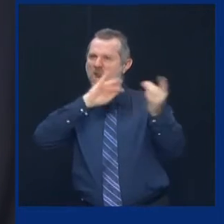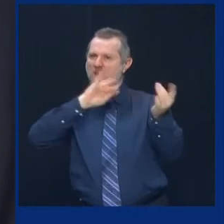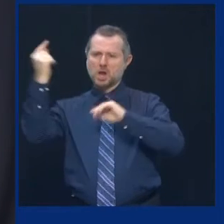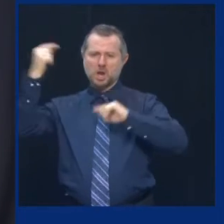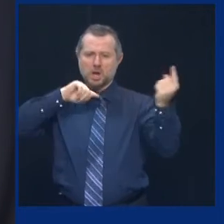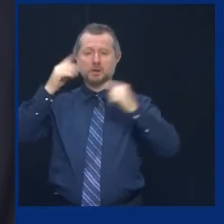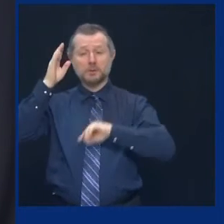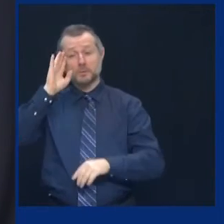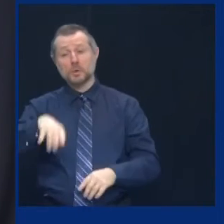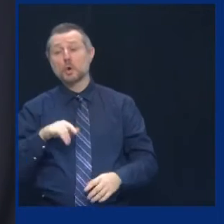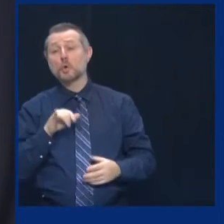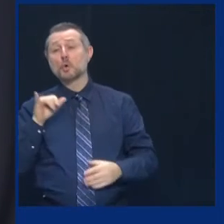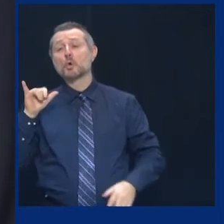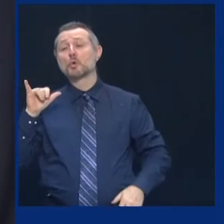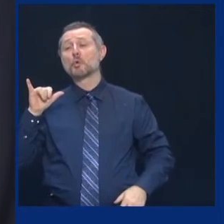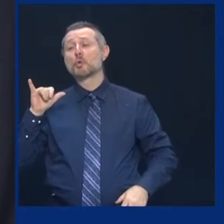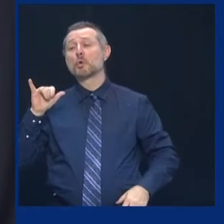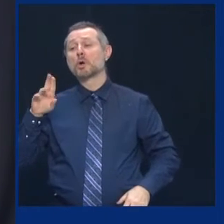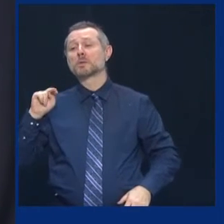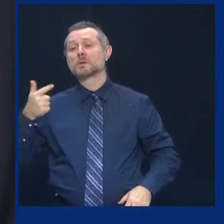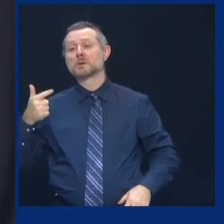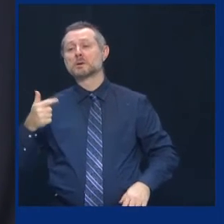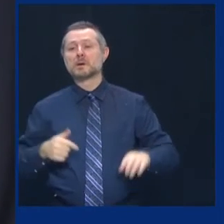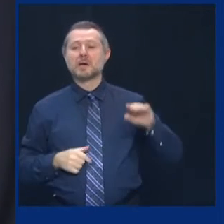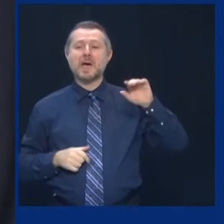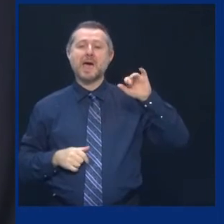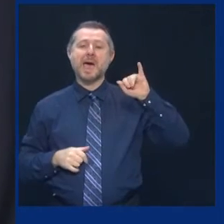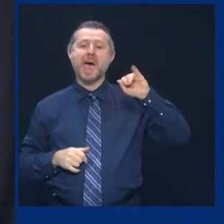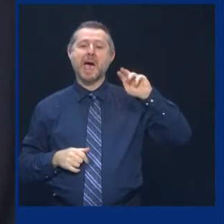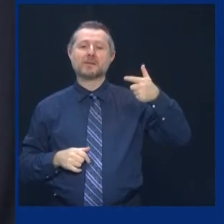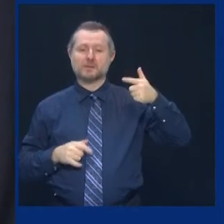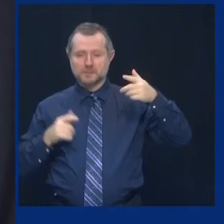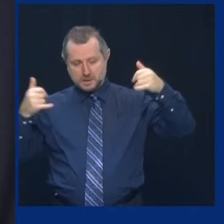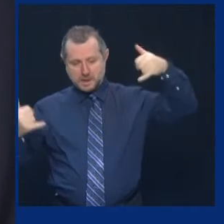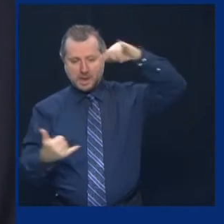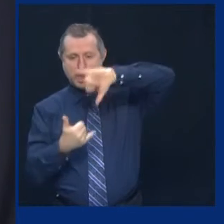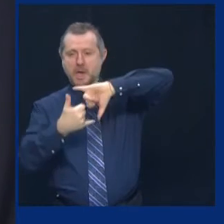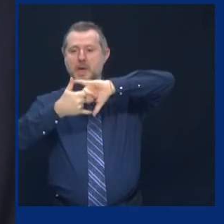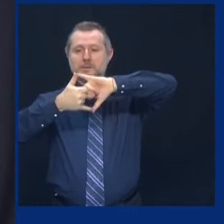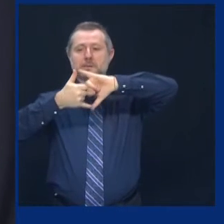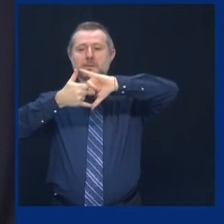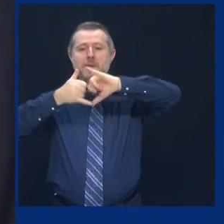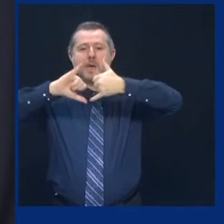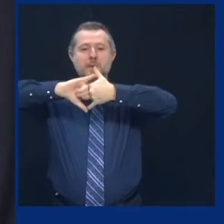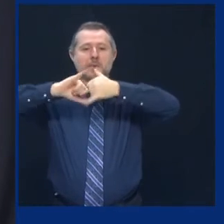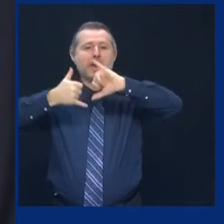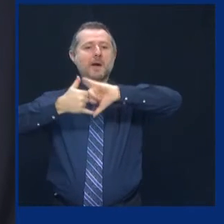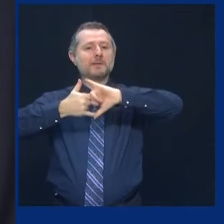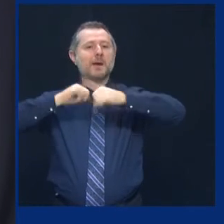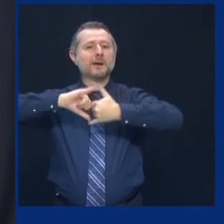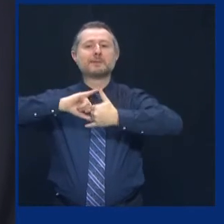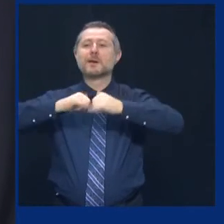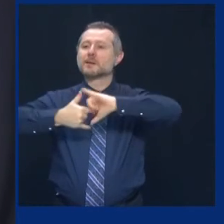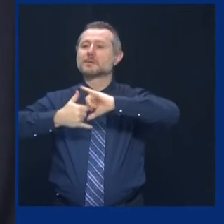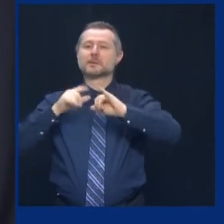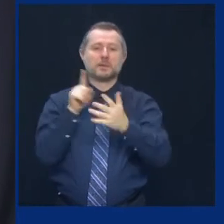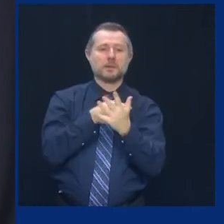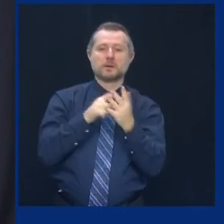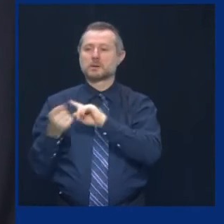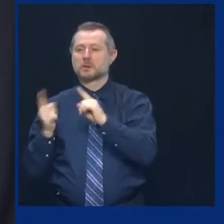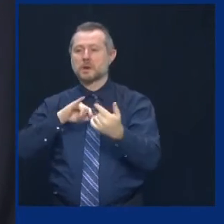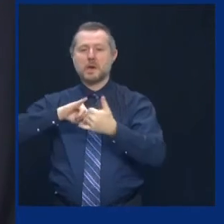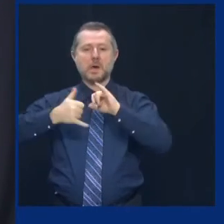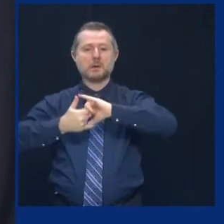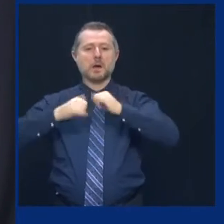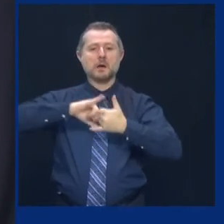take it today, but I don't want the flip side of people saying, well, that was a vaccine that could have gone